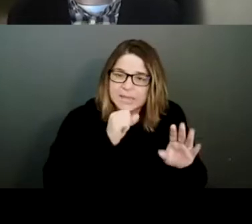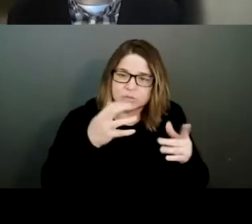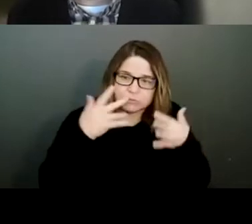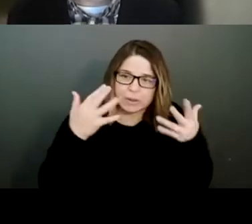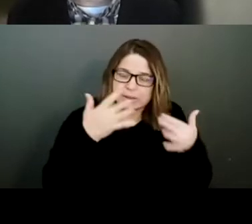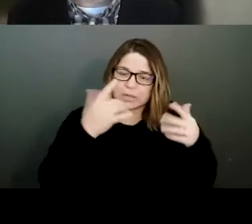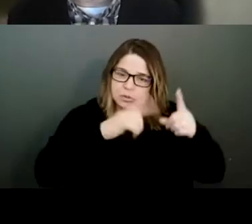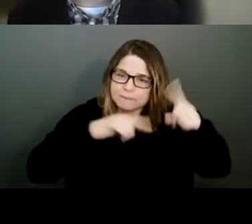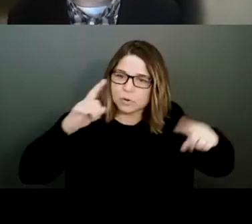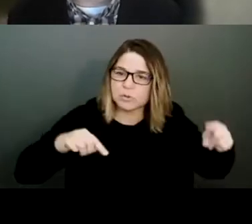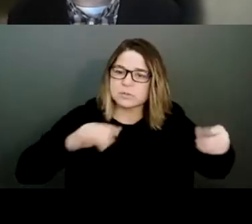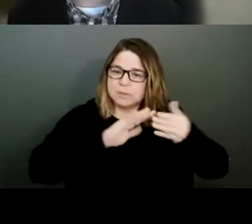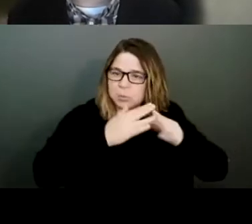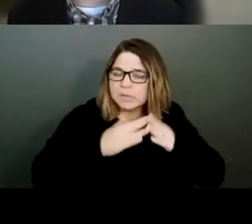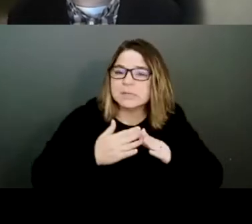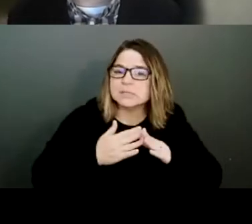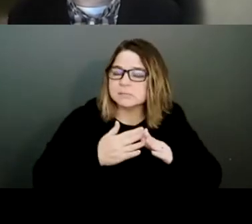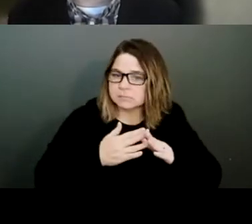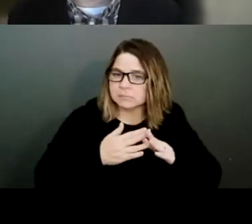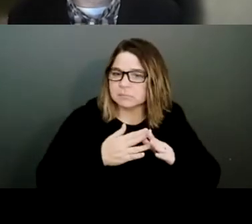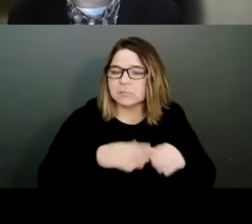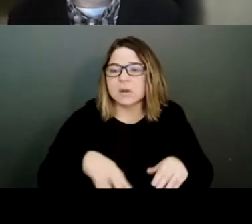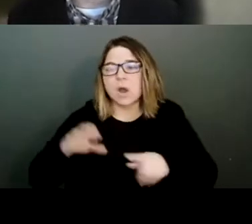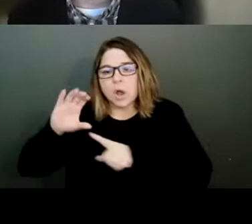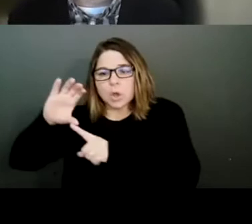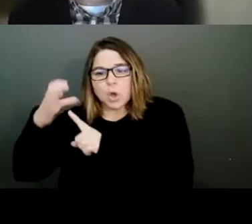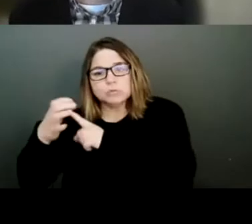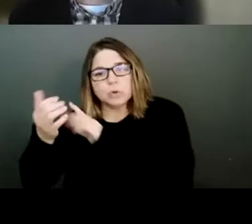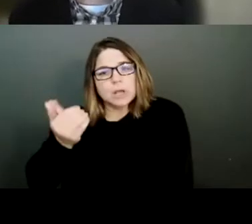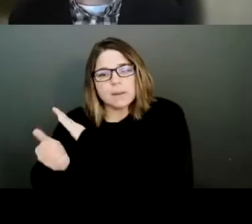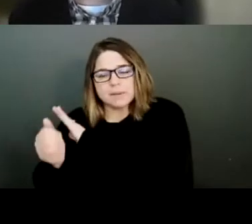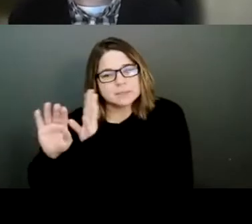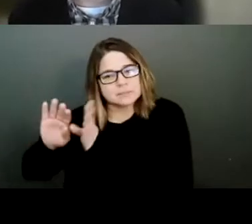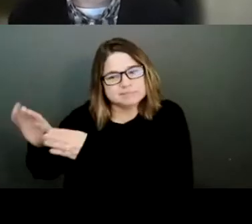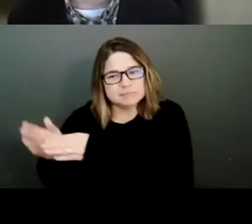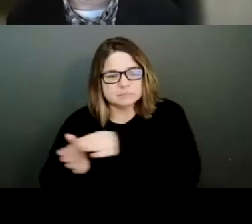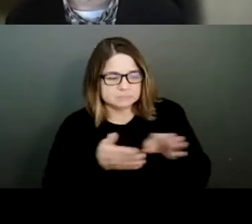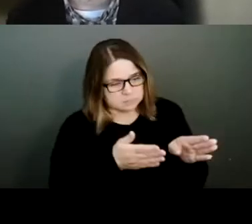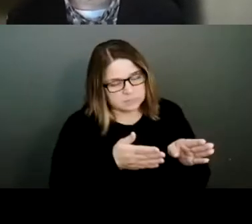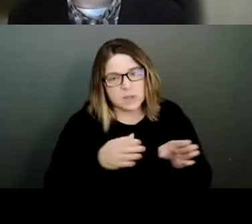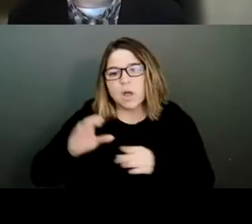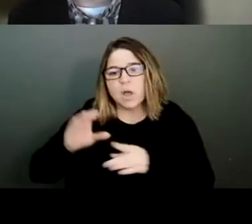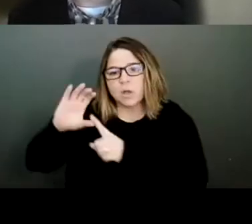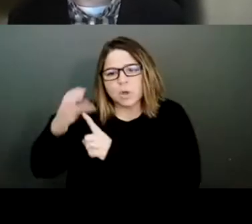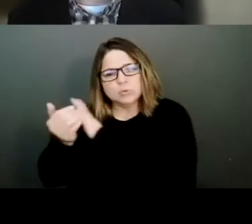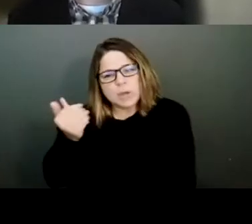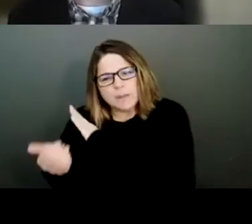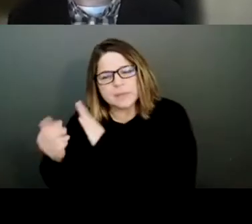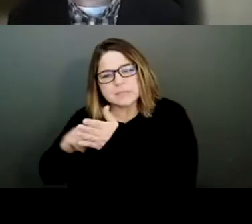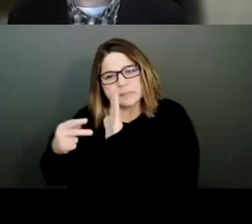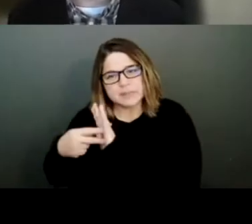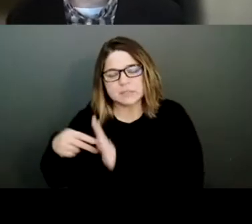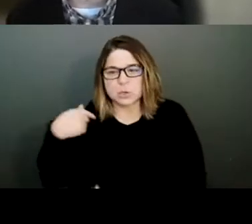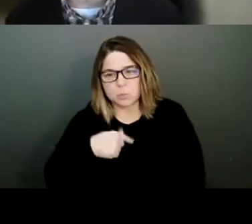we're shifting away from the concept of cultural competence. Cultural competence suggests that we're either